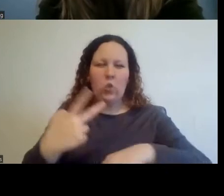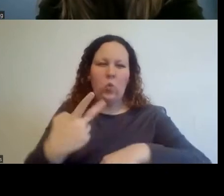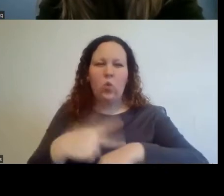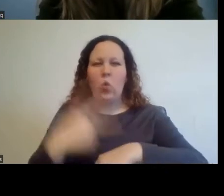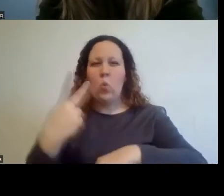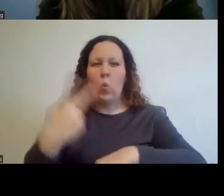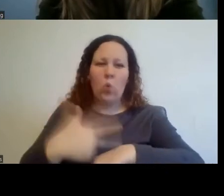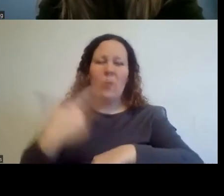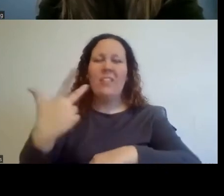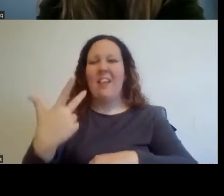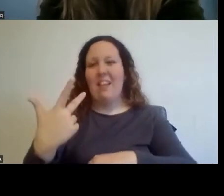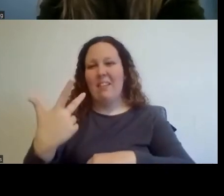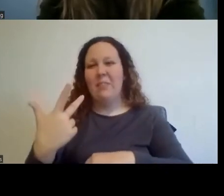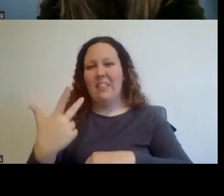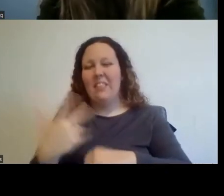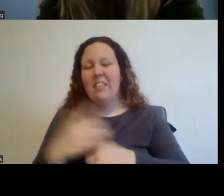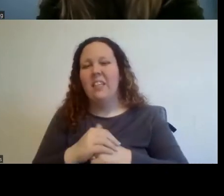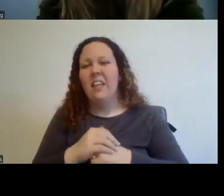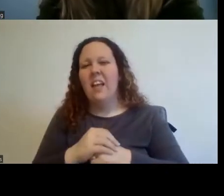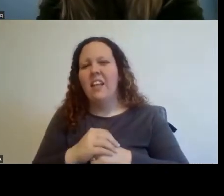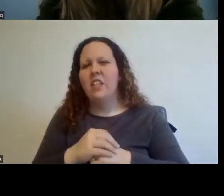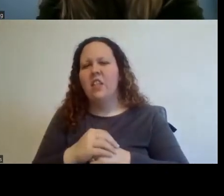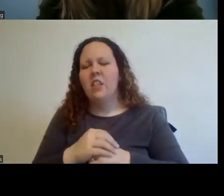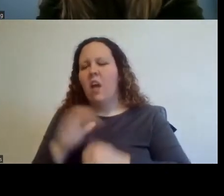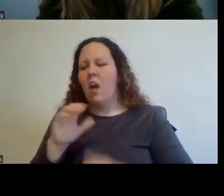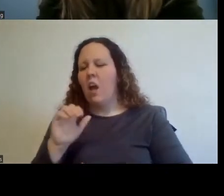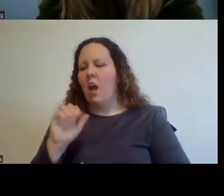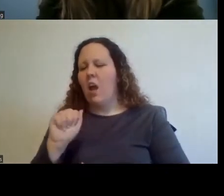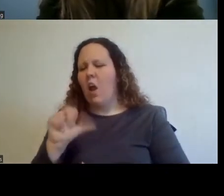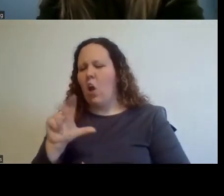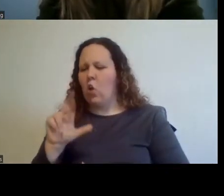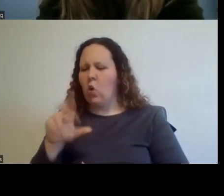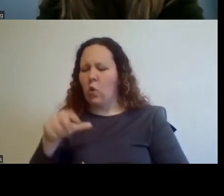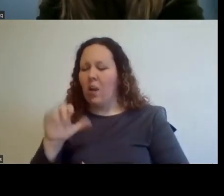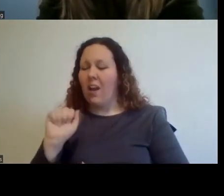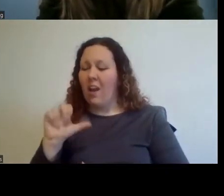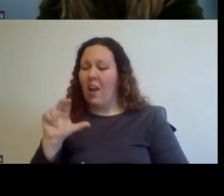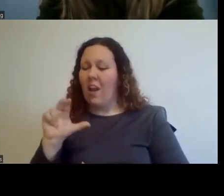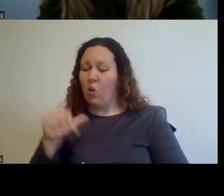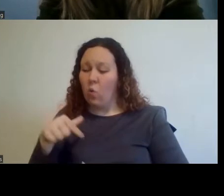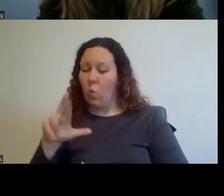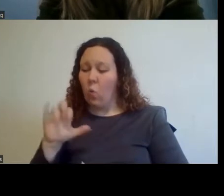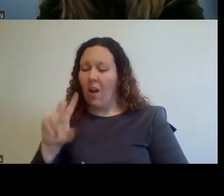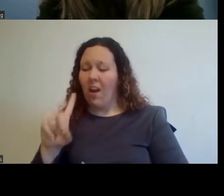loss. They can get it from illness. There's some genetics.